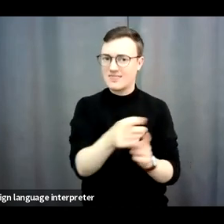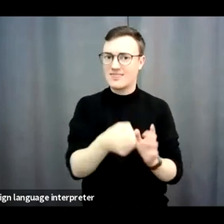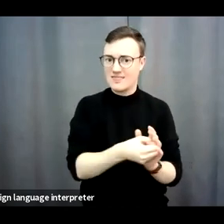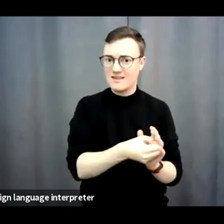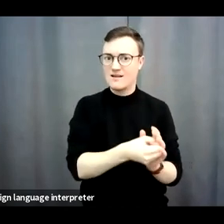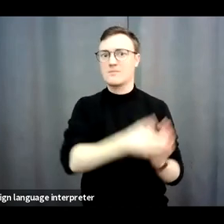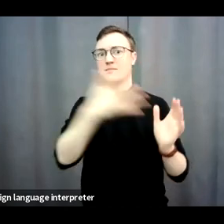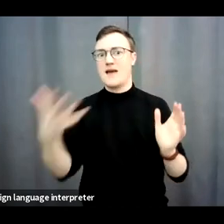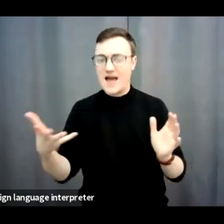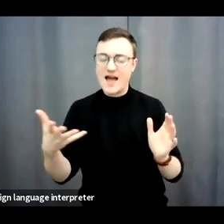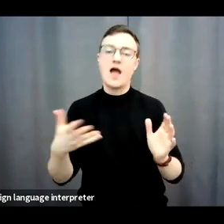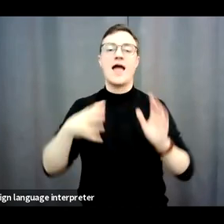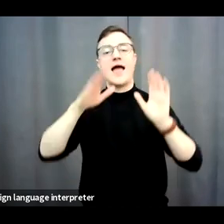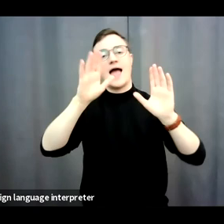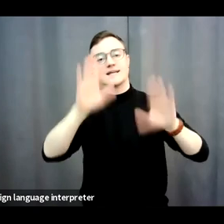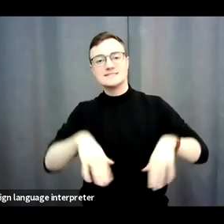complacency. It leads to